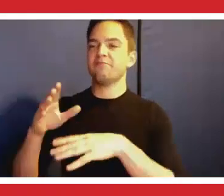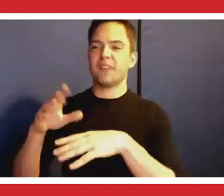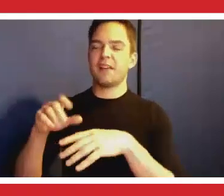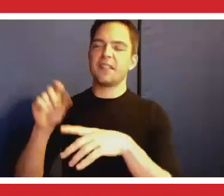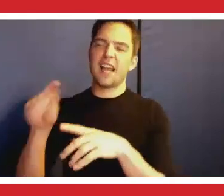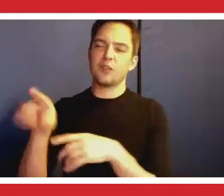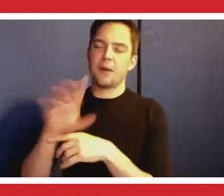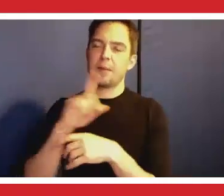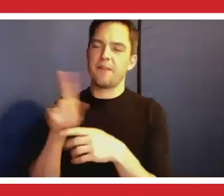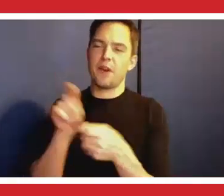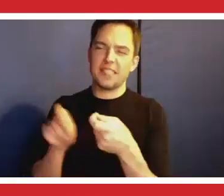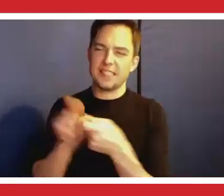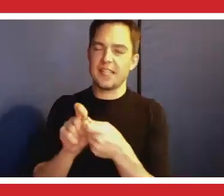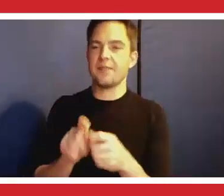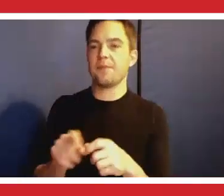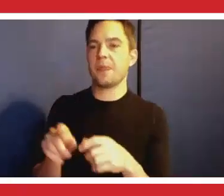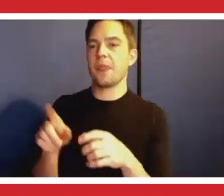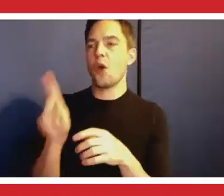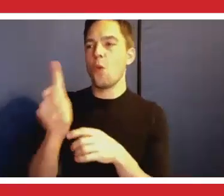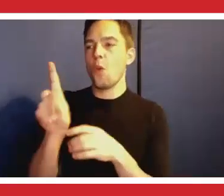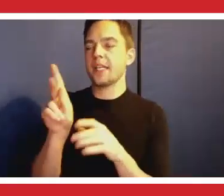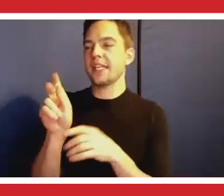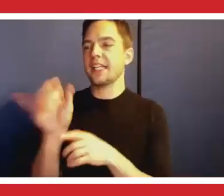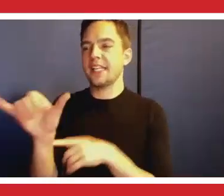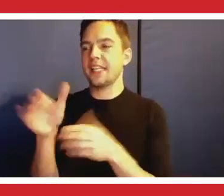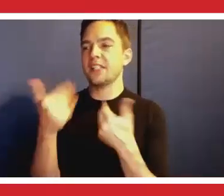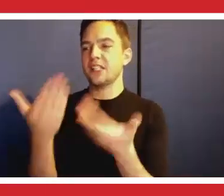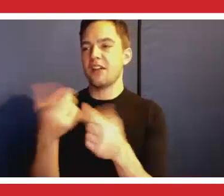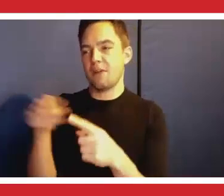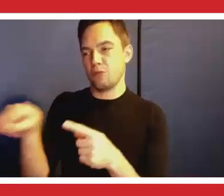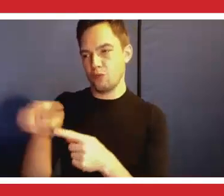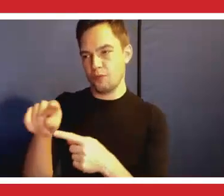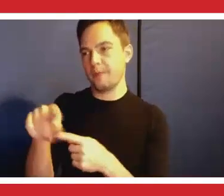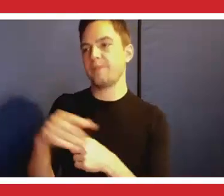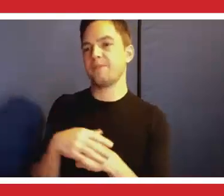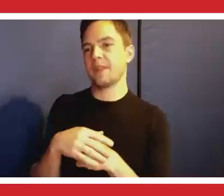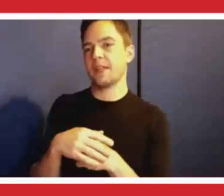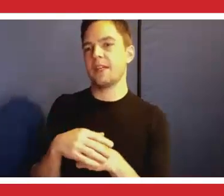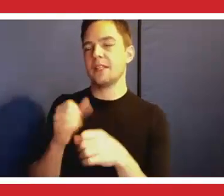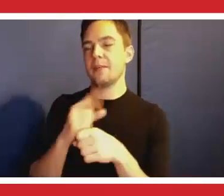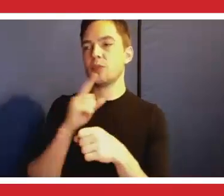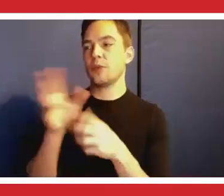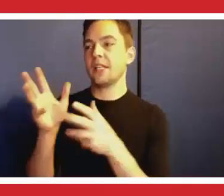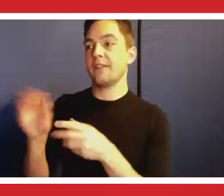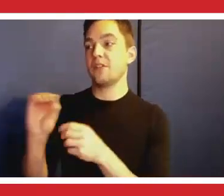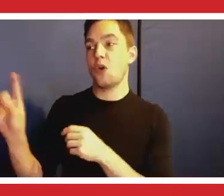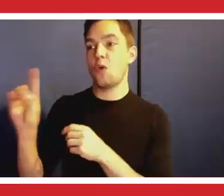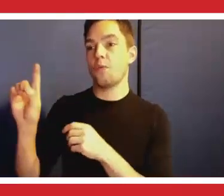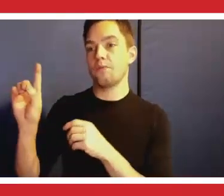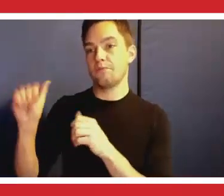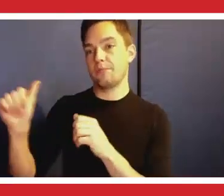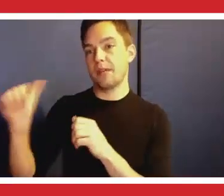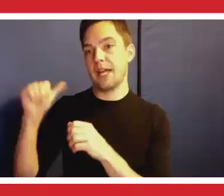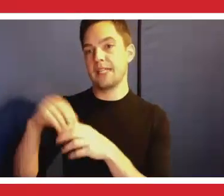going to ask for one key suggestion from you for ensuring that we leave no one behind in digital